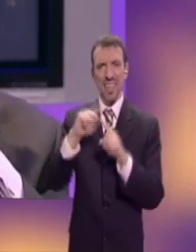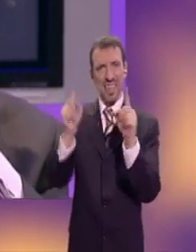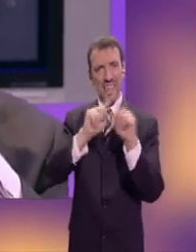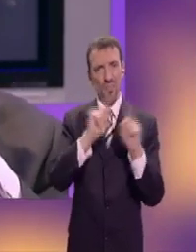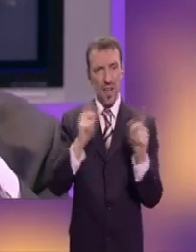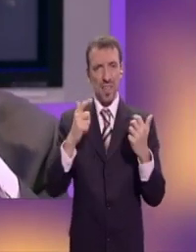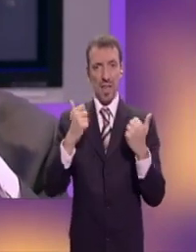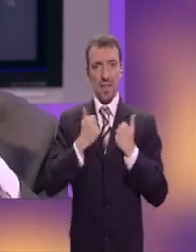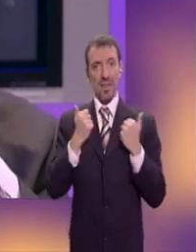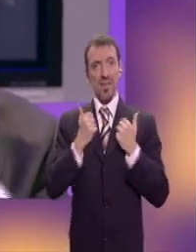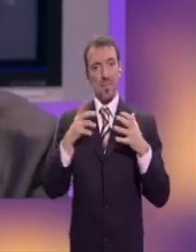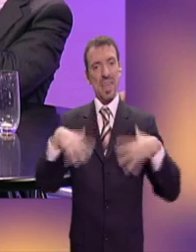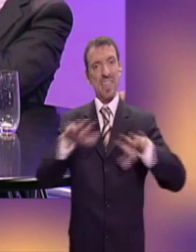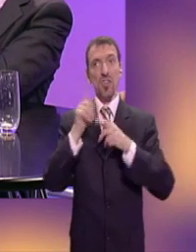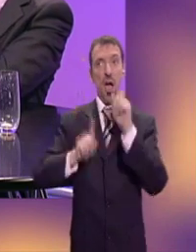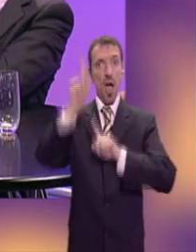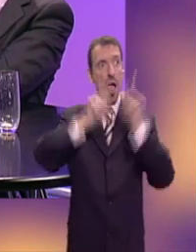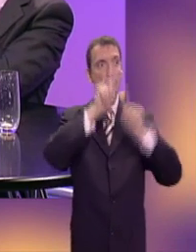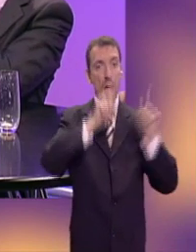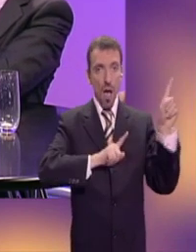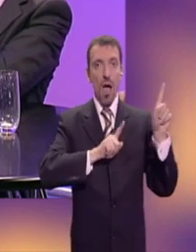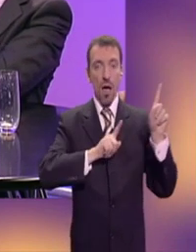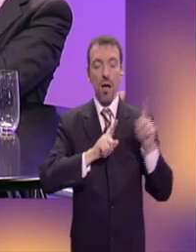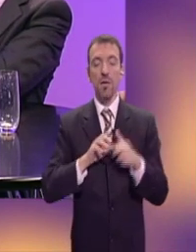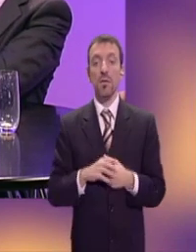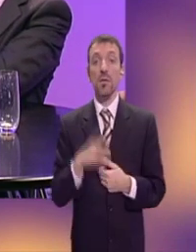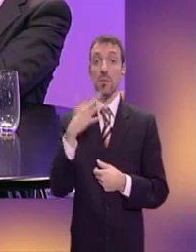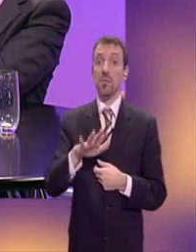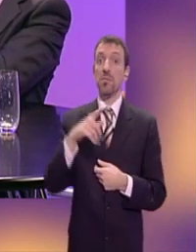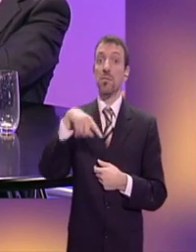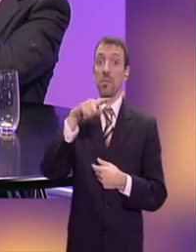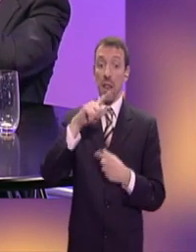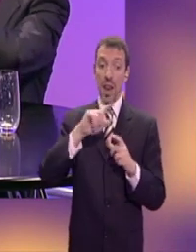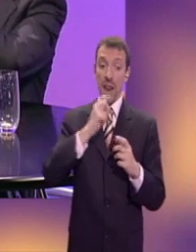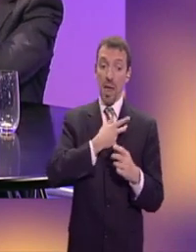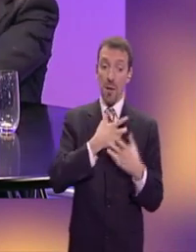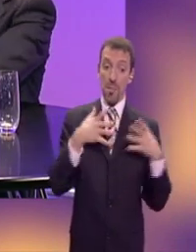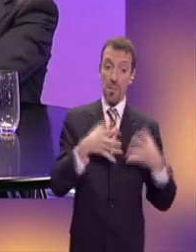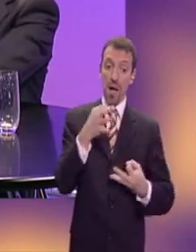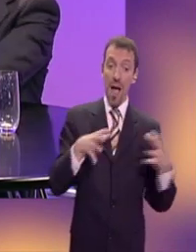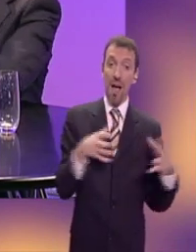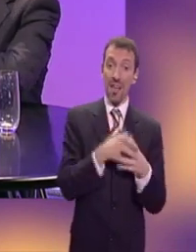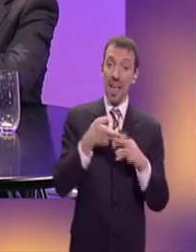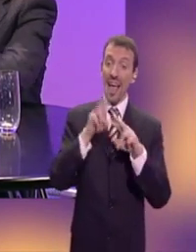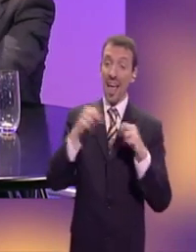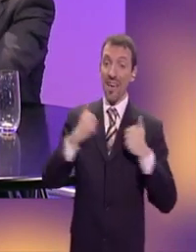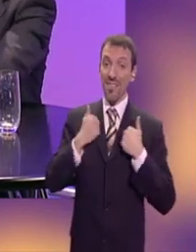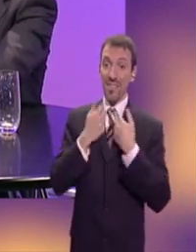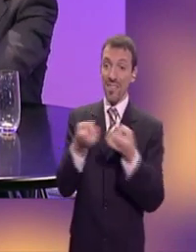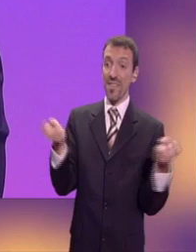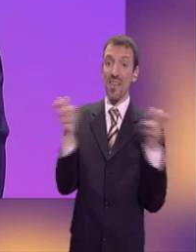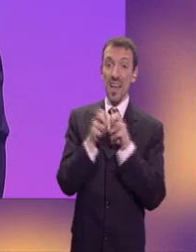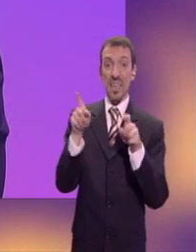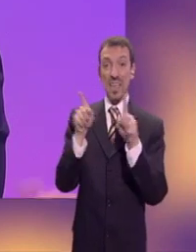heavyweights coming forward. Do you think it would be good for the Labour Party if Cabinet heavyweights came forward as they did in